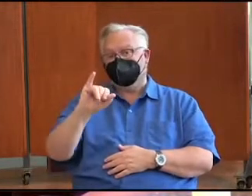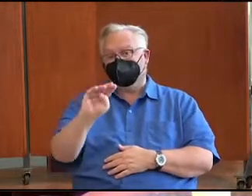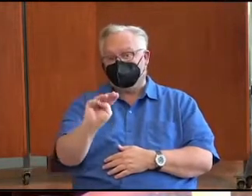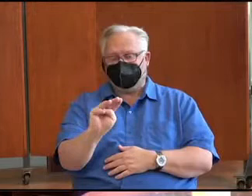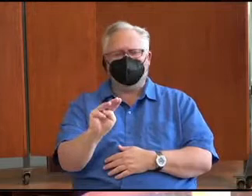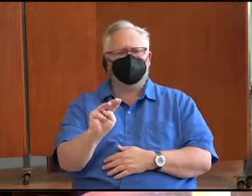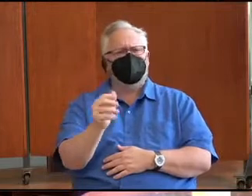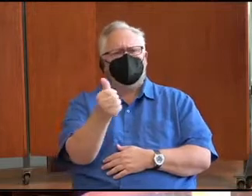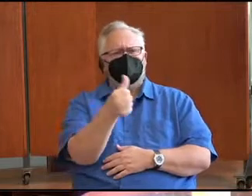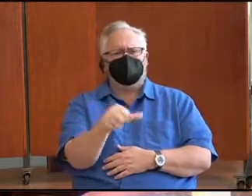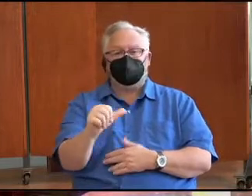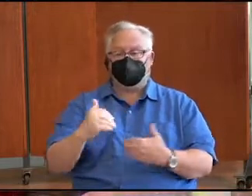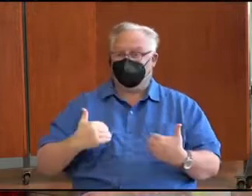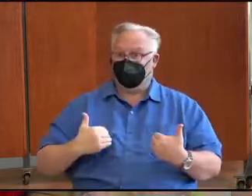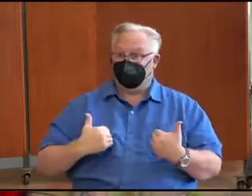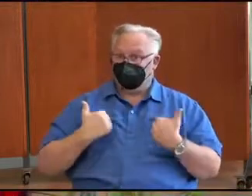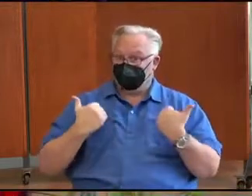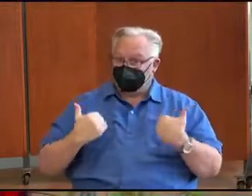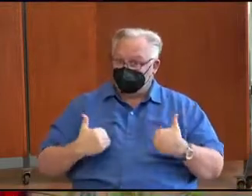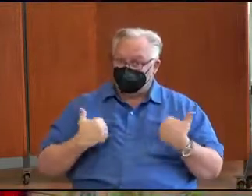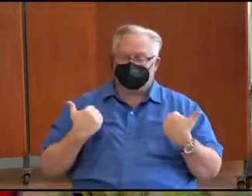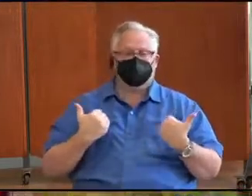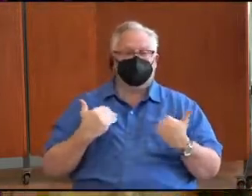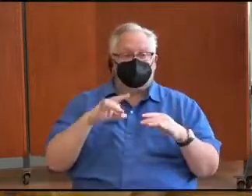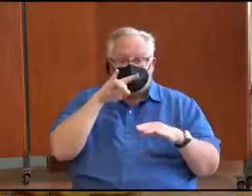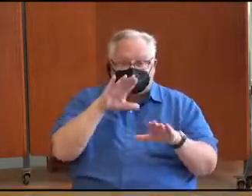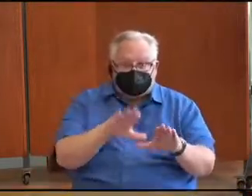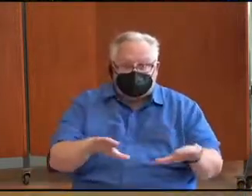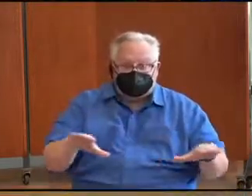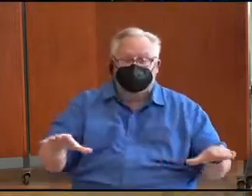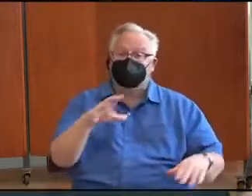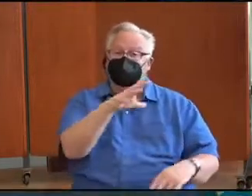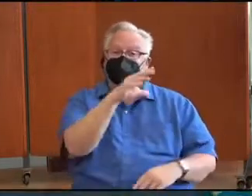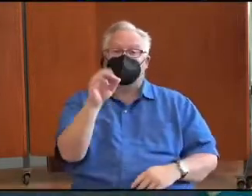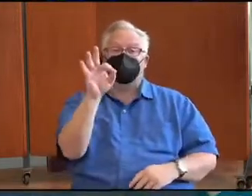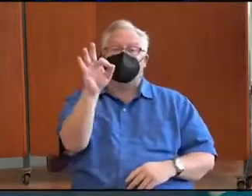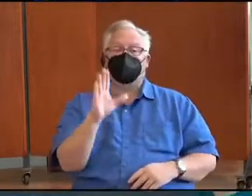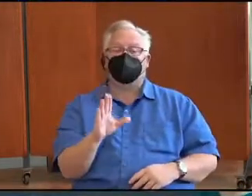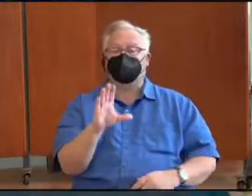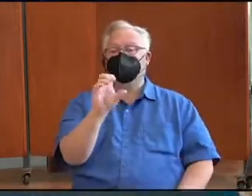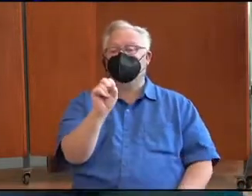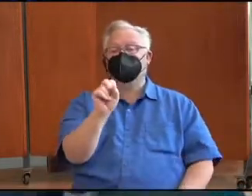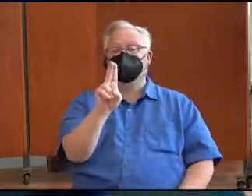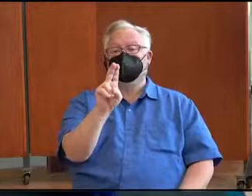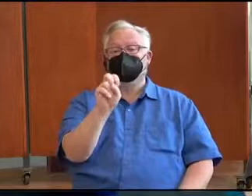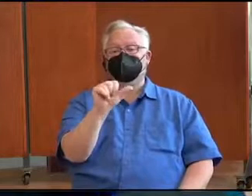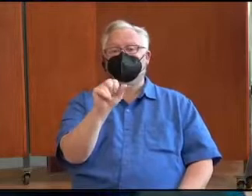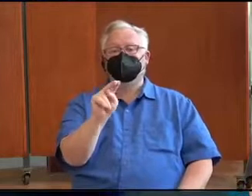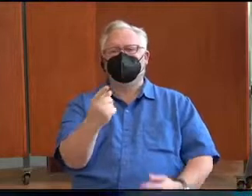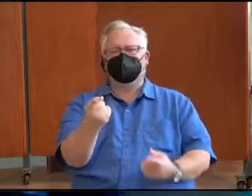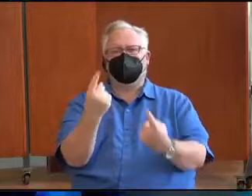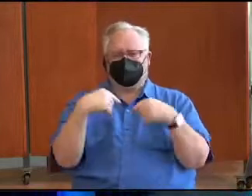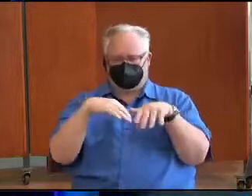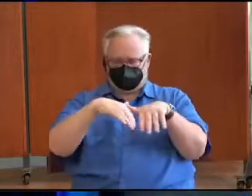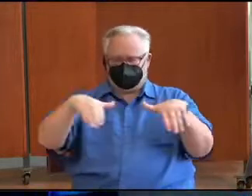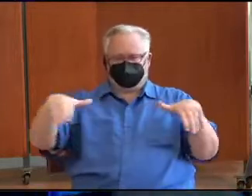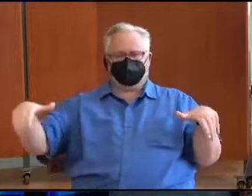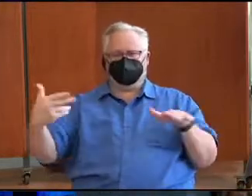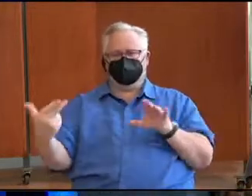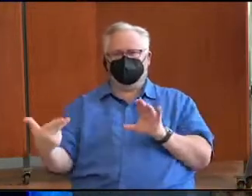or youth and Reverend Susan to join me on the steps of the chancel for our time for all ages.